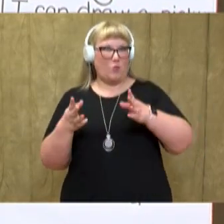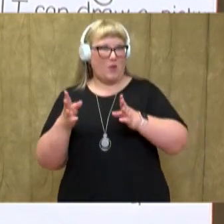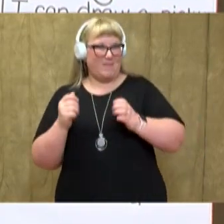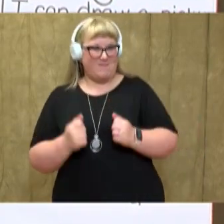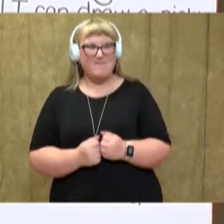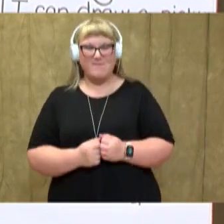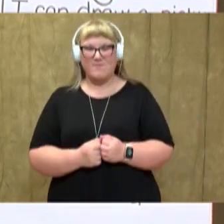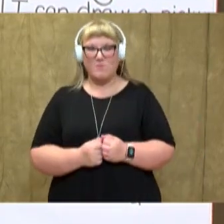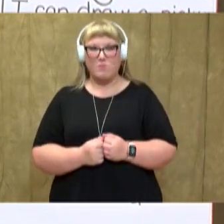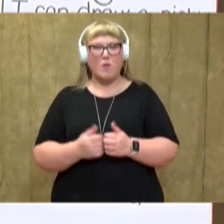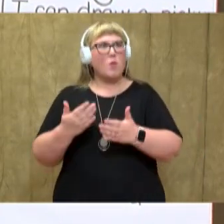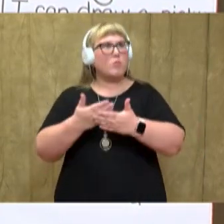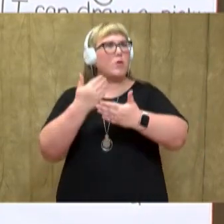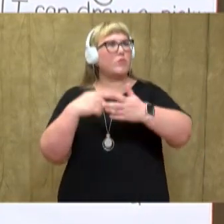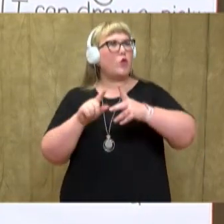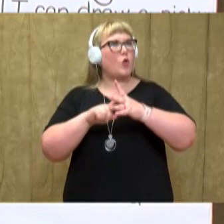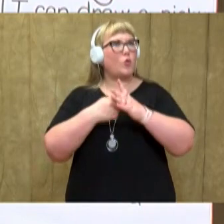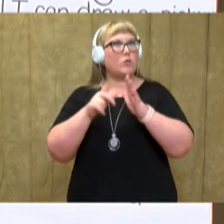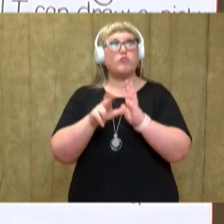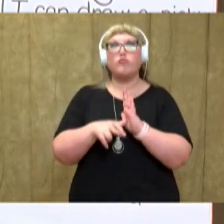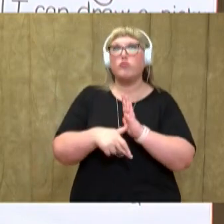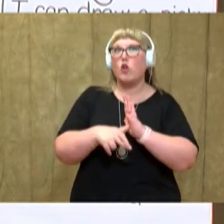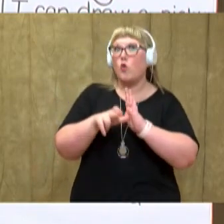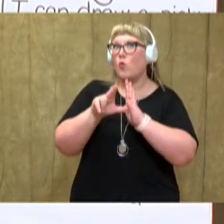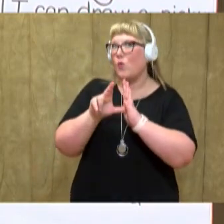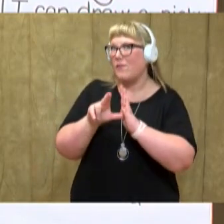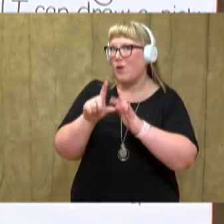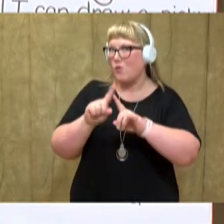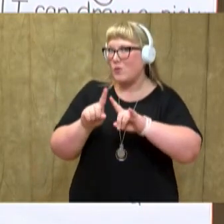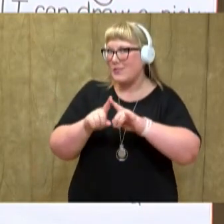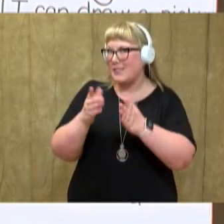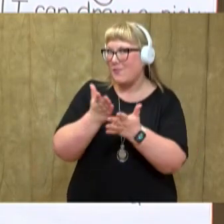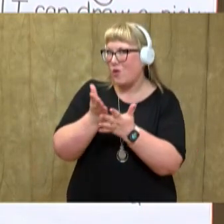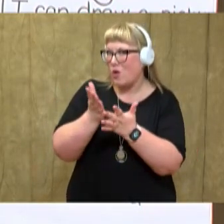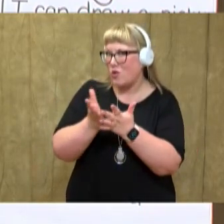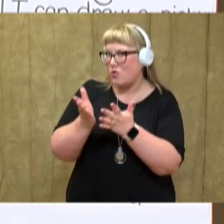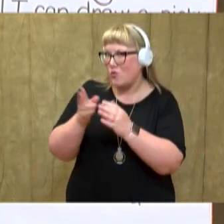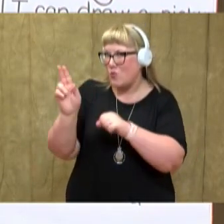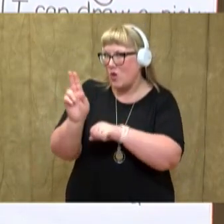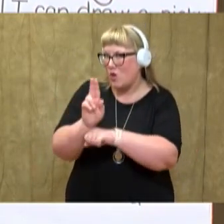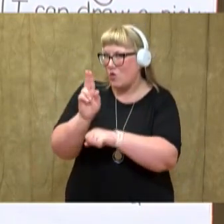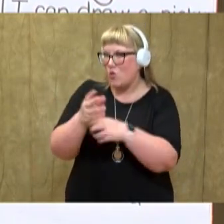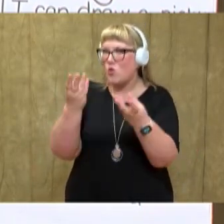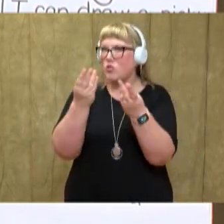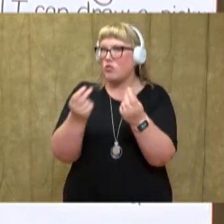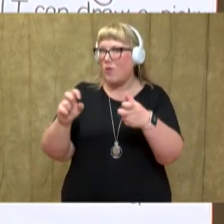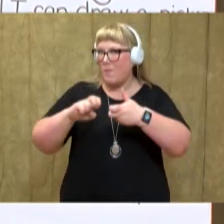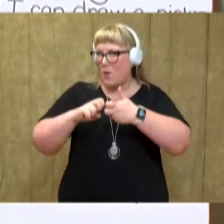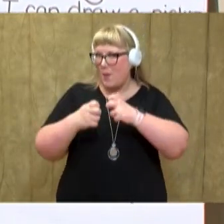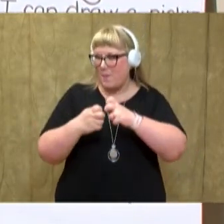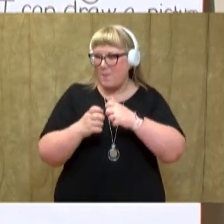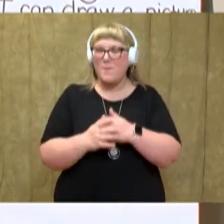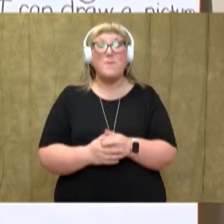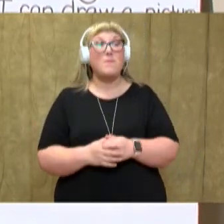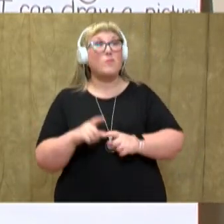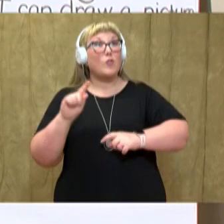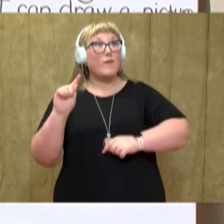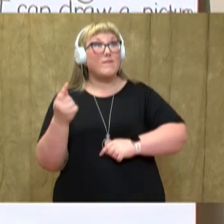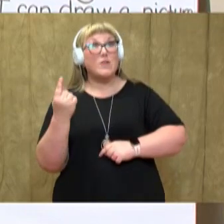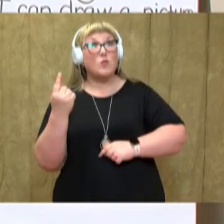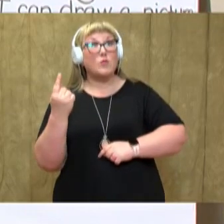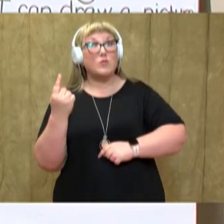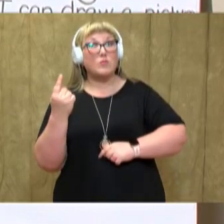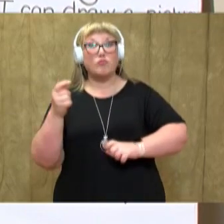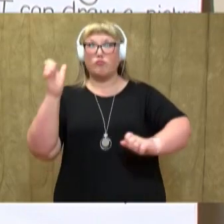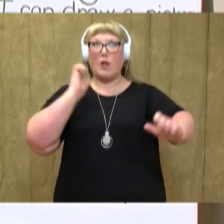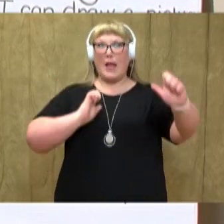So before we get started, let's review the different strategies we use to solve our problems. First, we